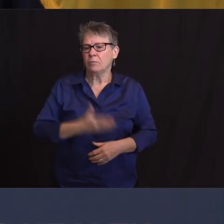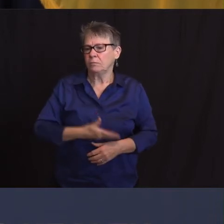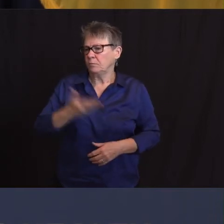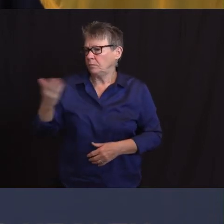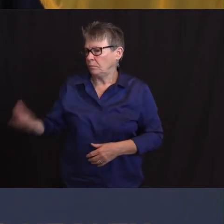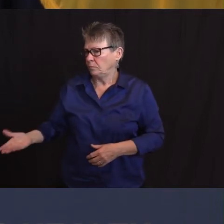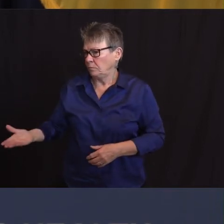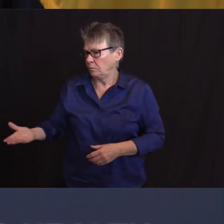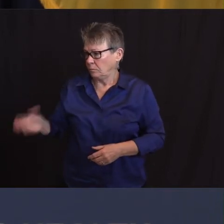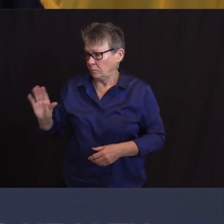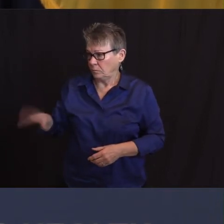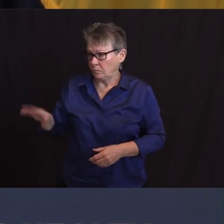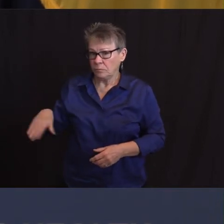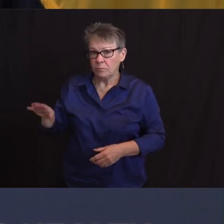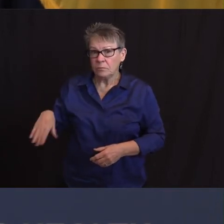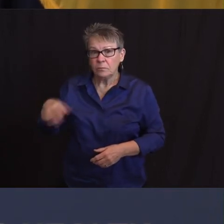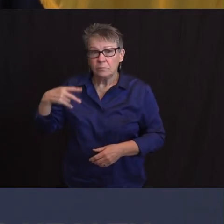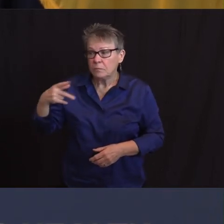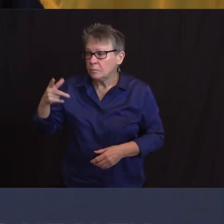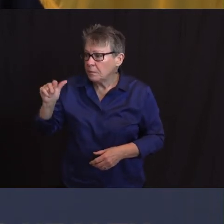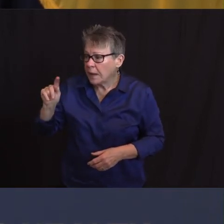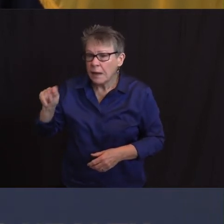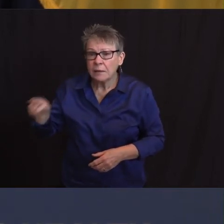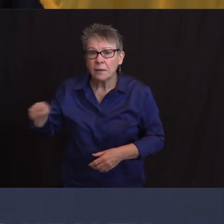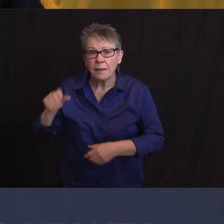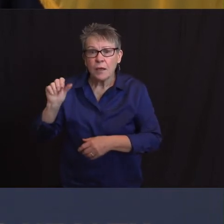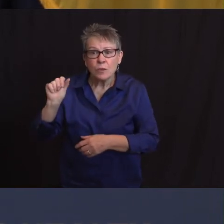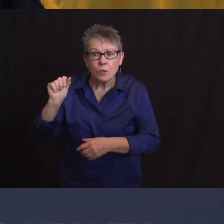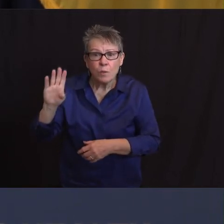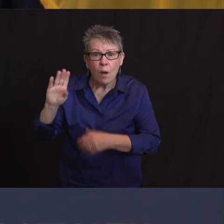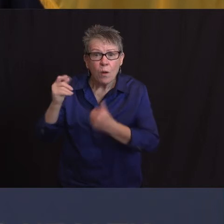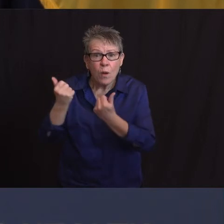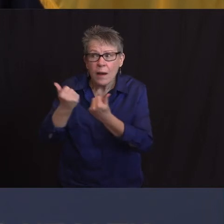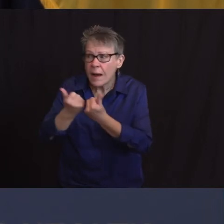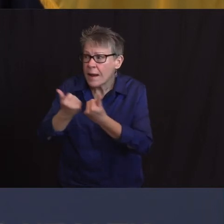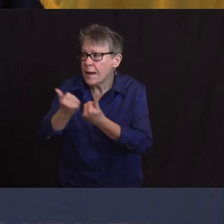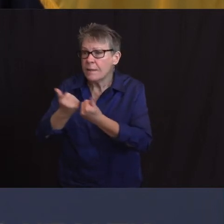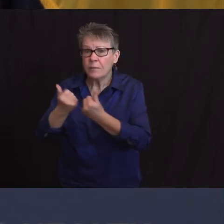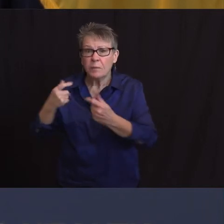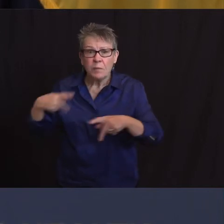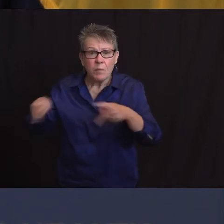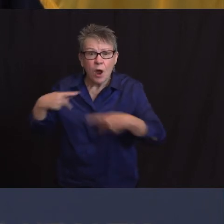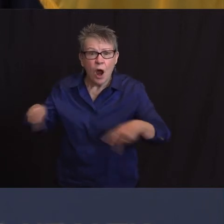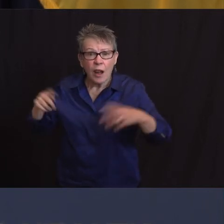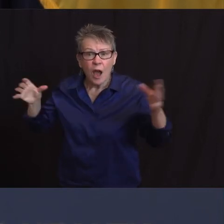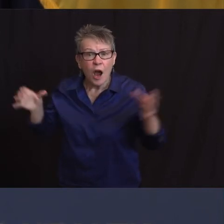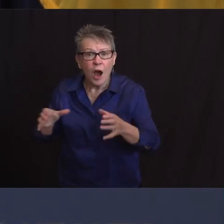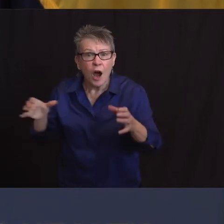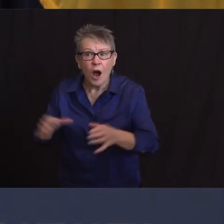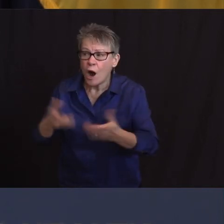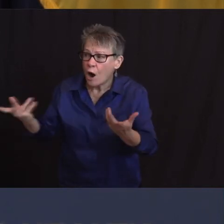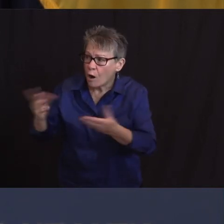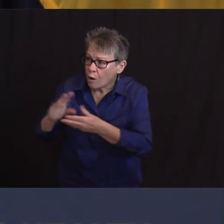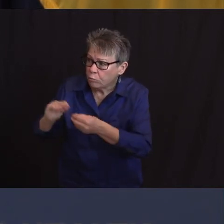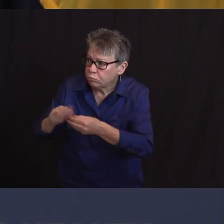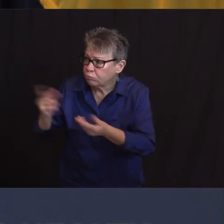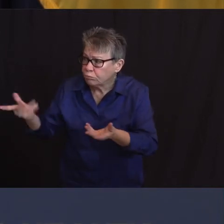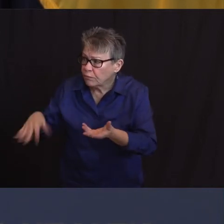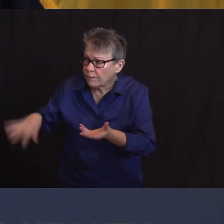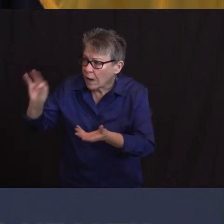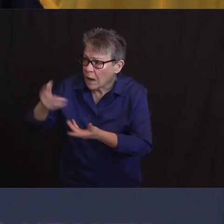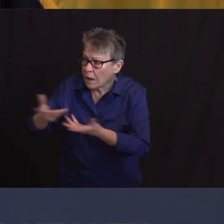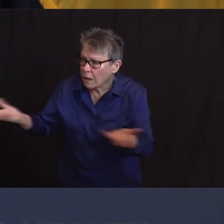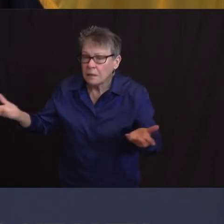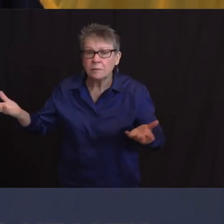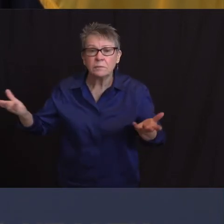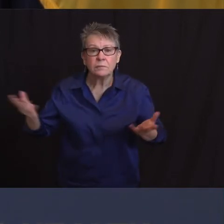any knucklehead behavior that came out of that. Anything you got on compliance? We feel like we're now in a weather pattern.